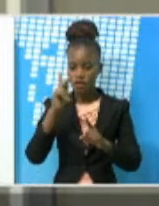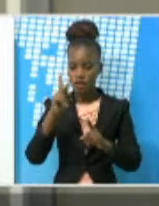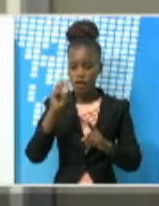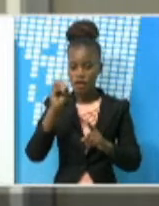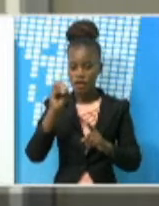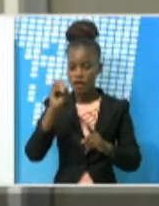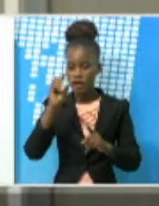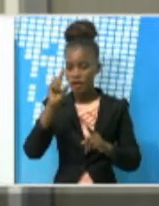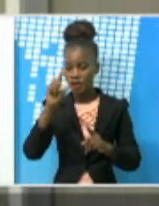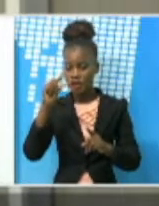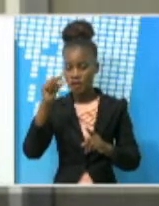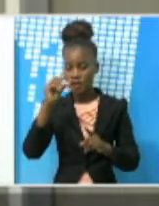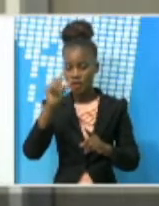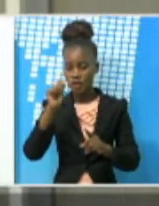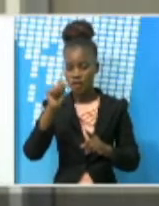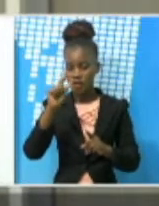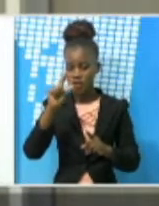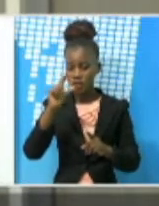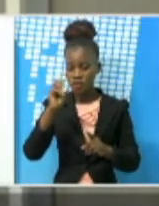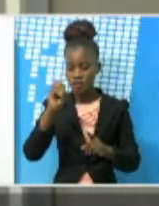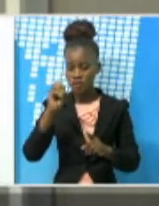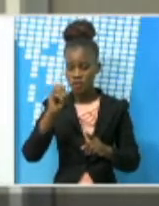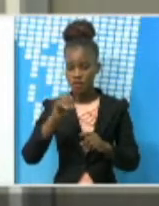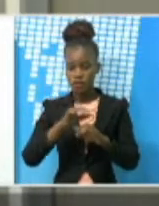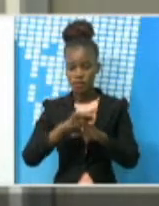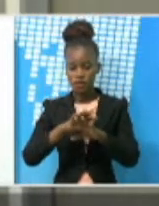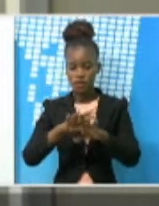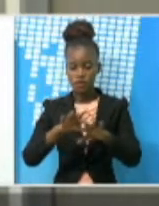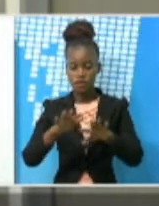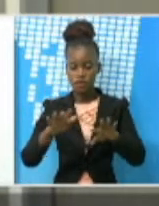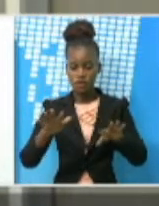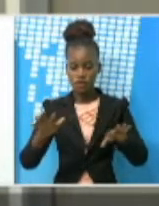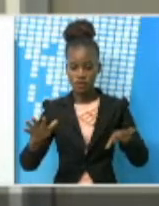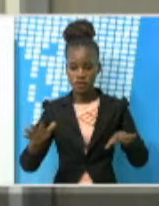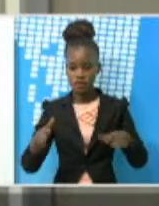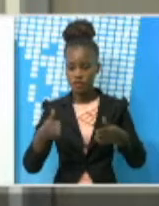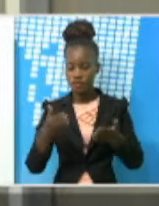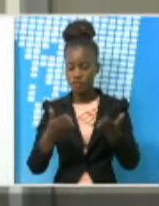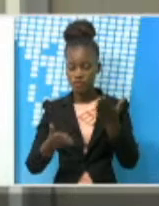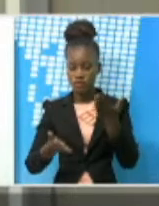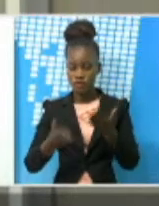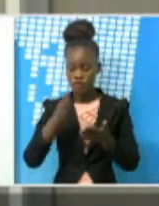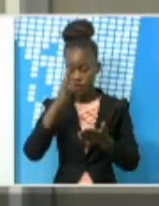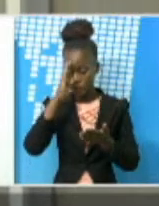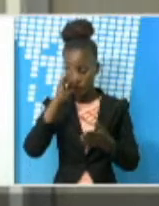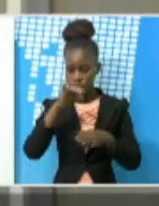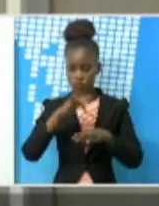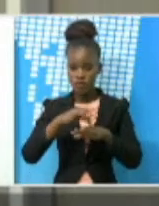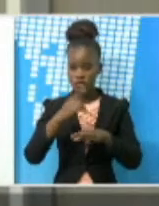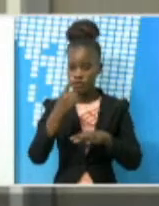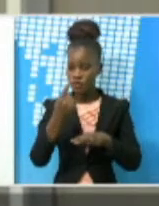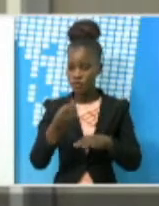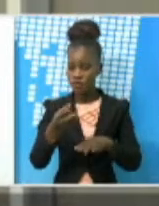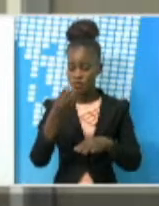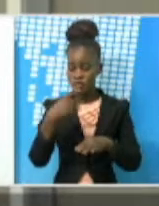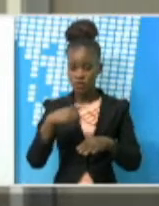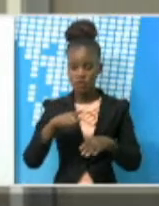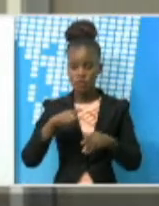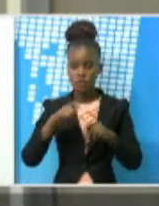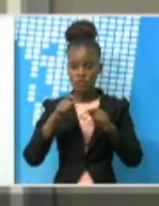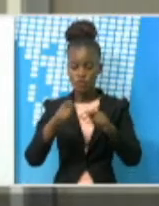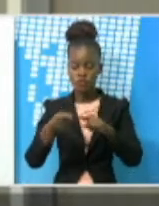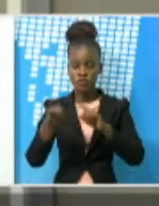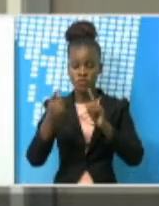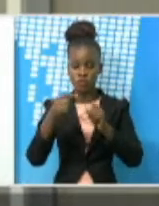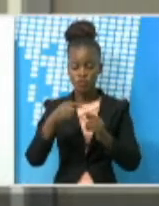infrastructure services. That is, as you may know, it is one that provides transport from the mainland to the